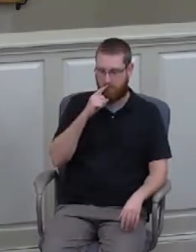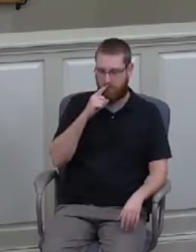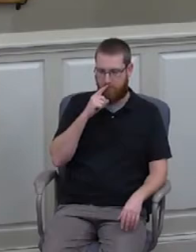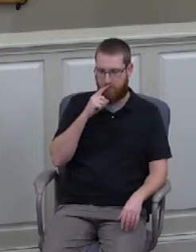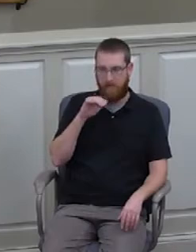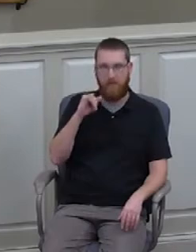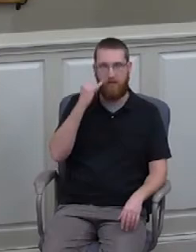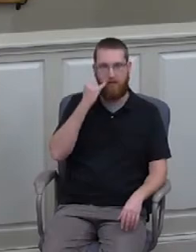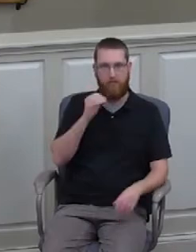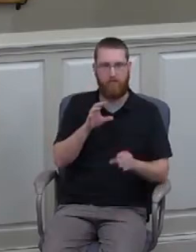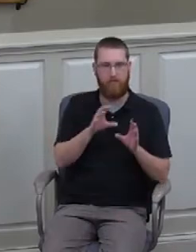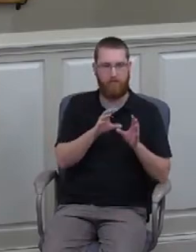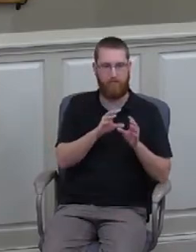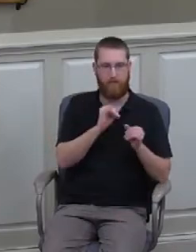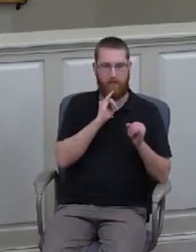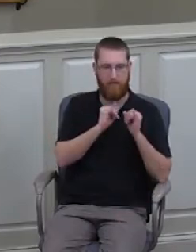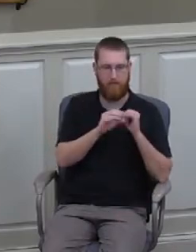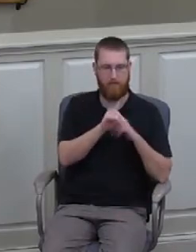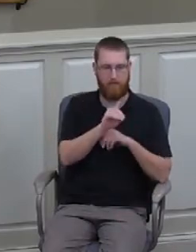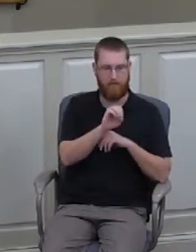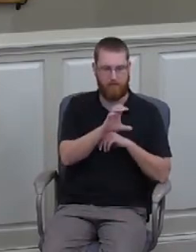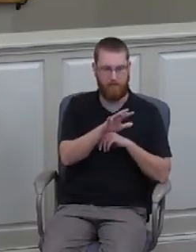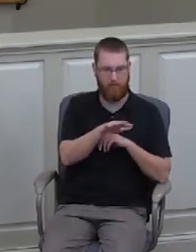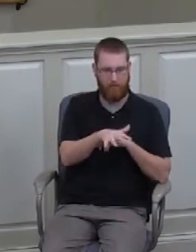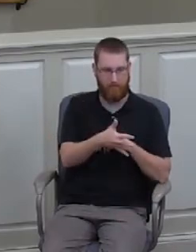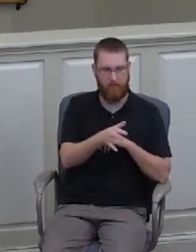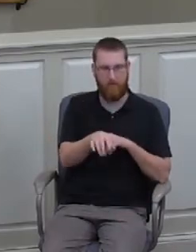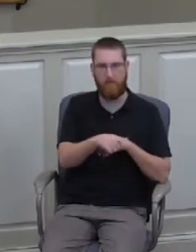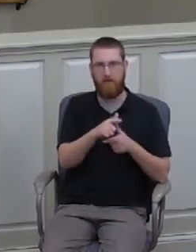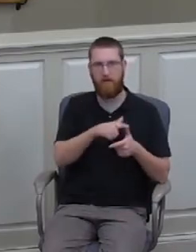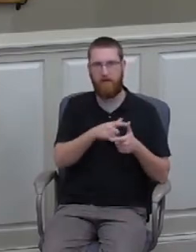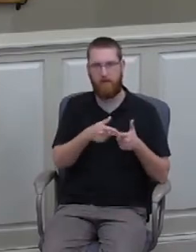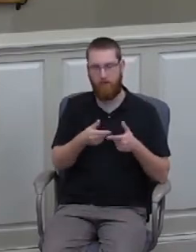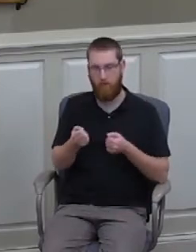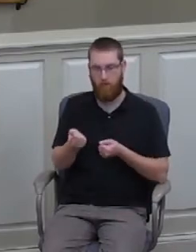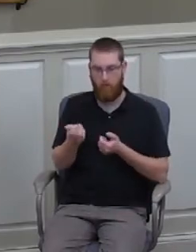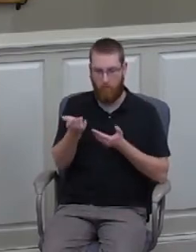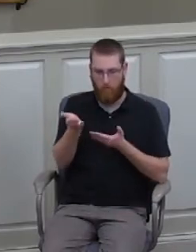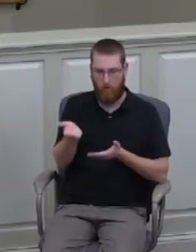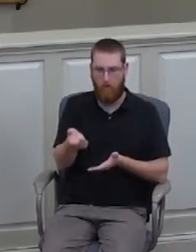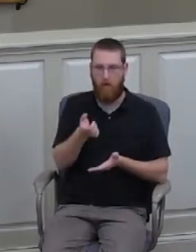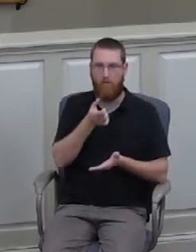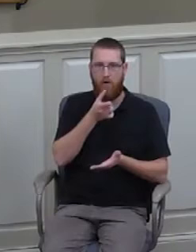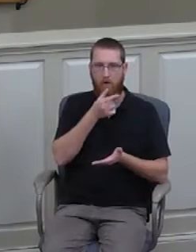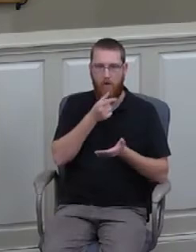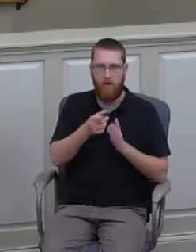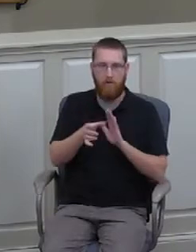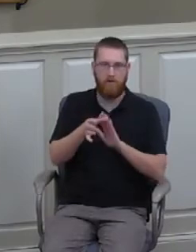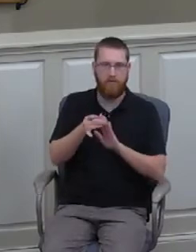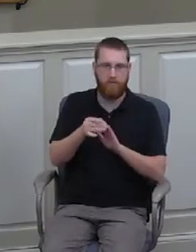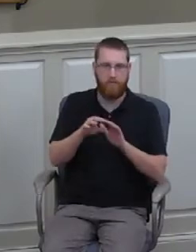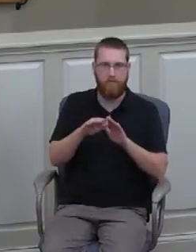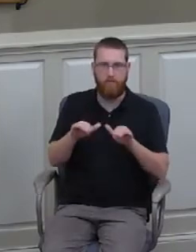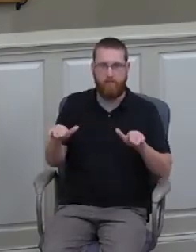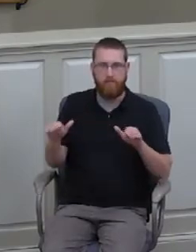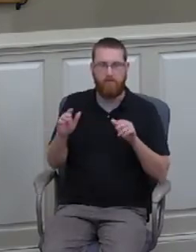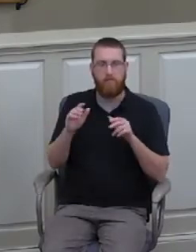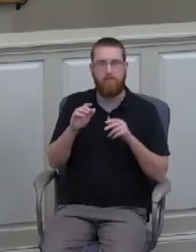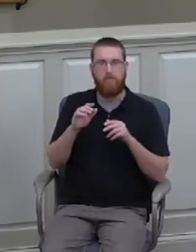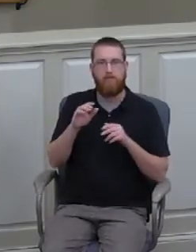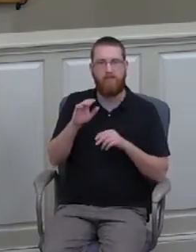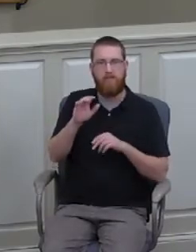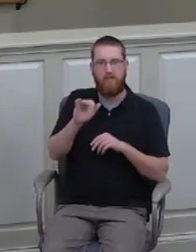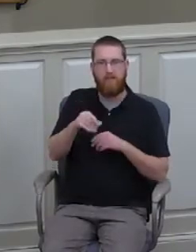if you come to some type of idea about what offer to make or who to offer or things of that nature, those